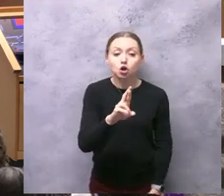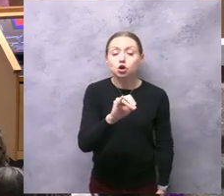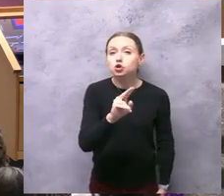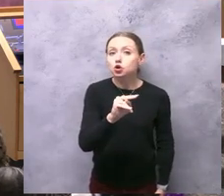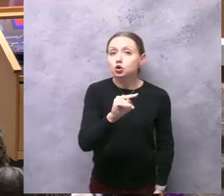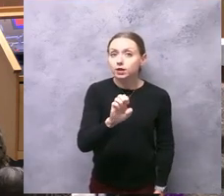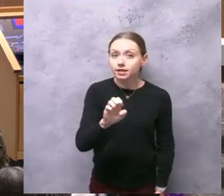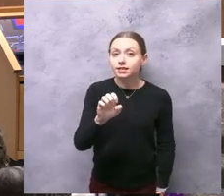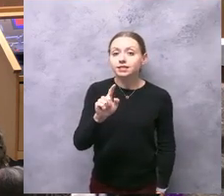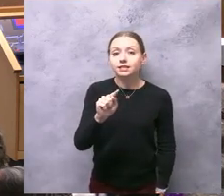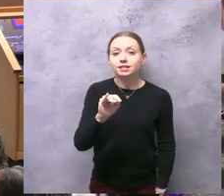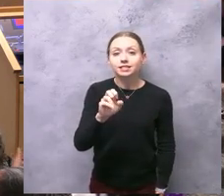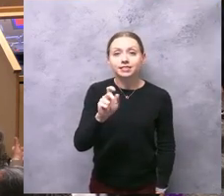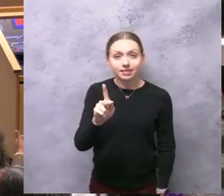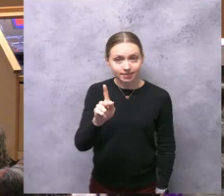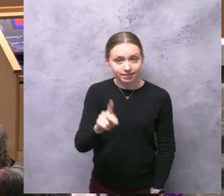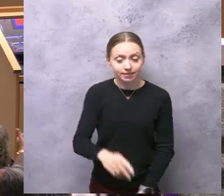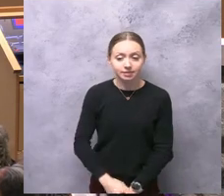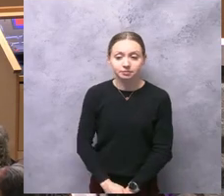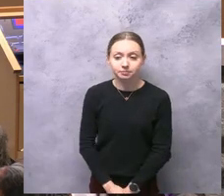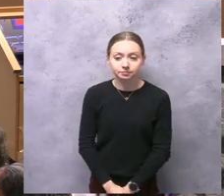Teak